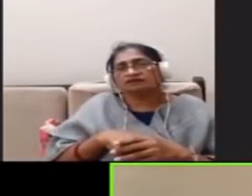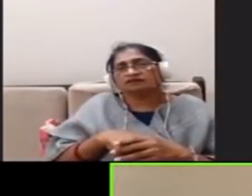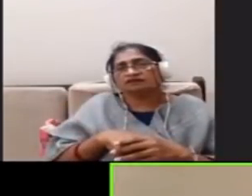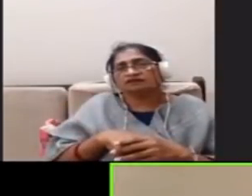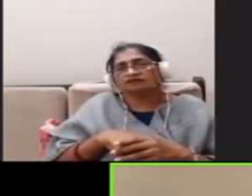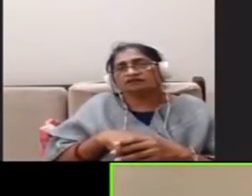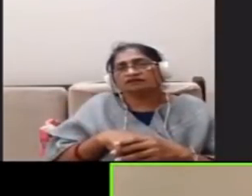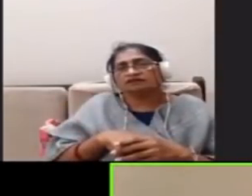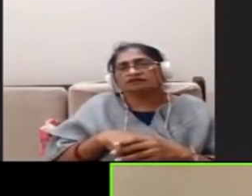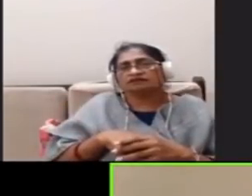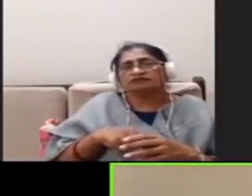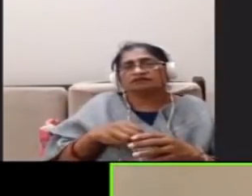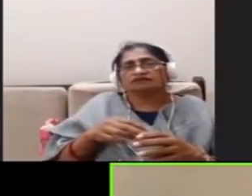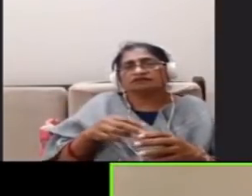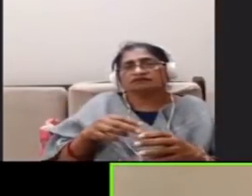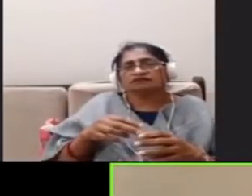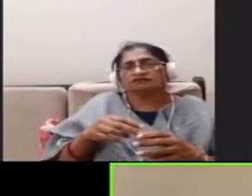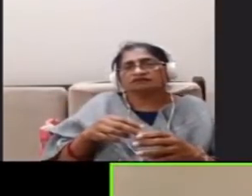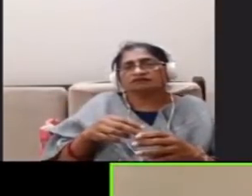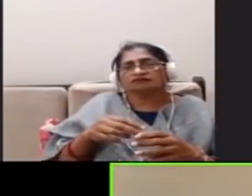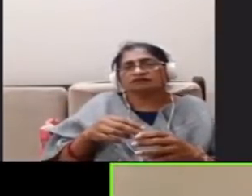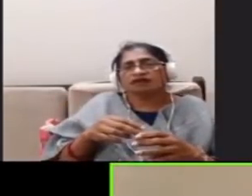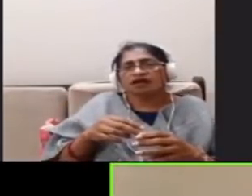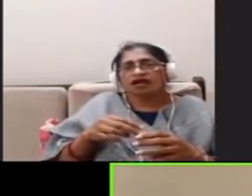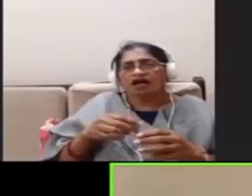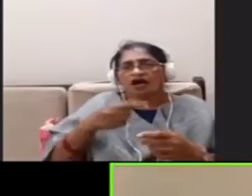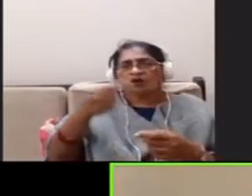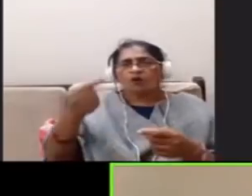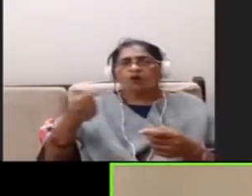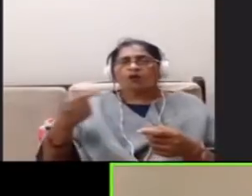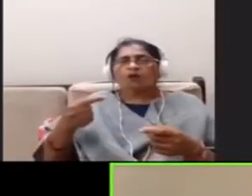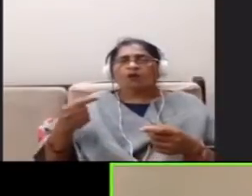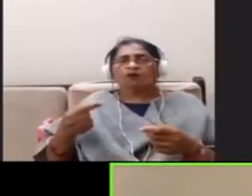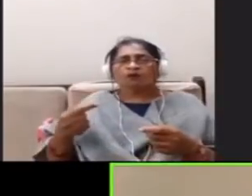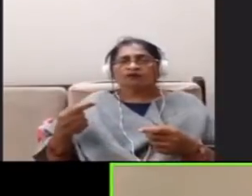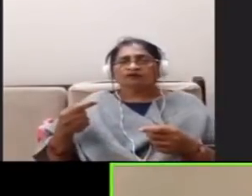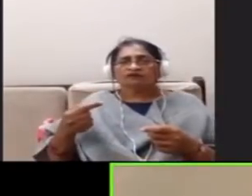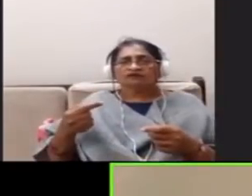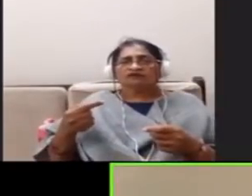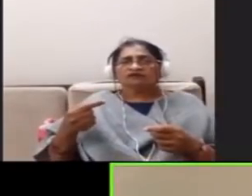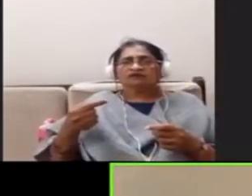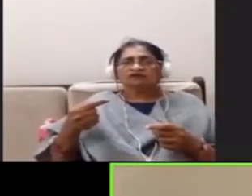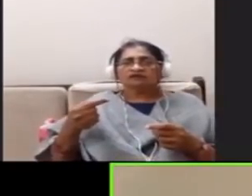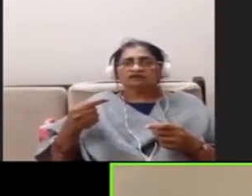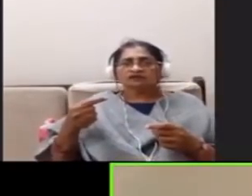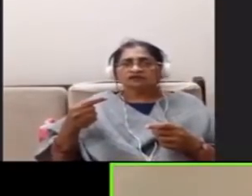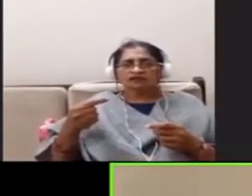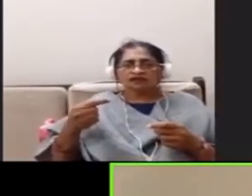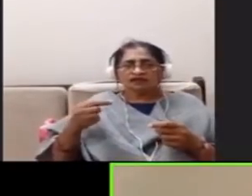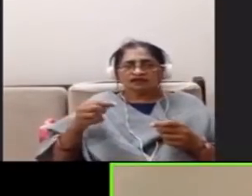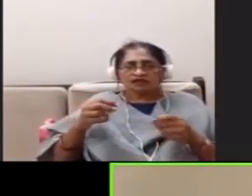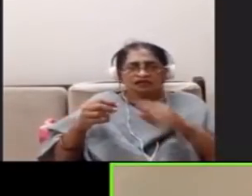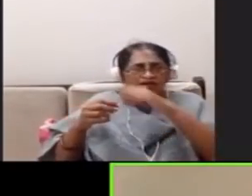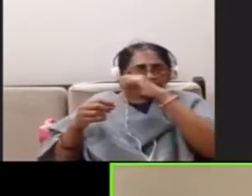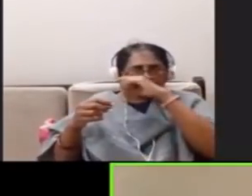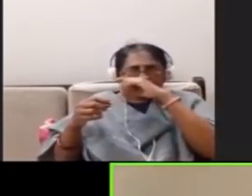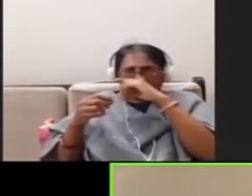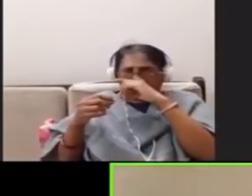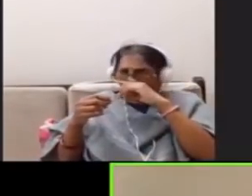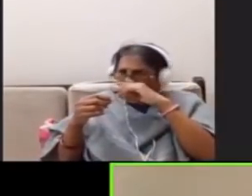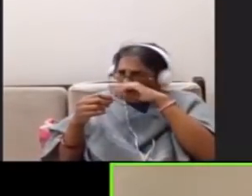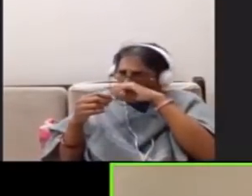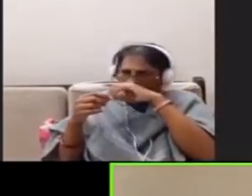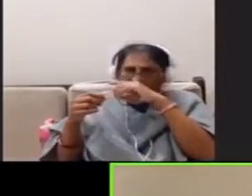often purchases of their art and opportunities to do so. And even more than that, an opportunity to bring our